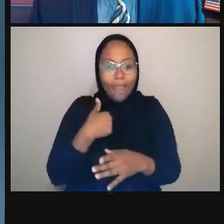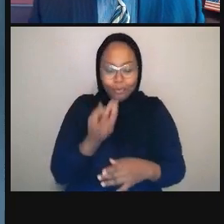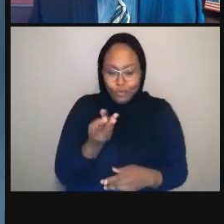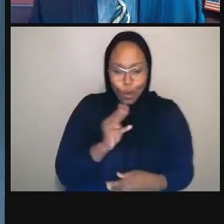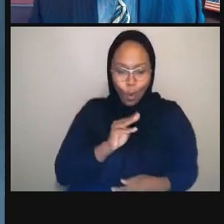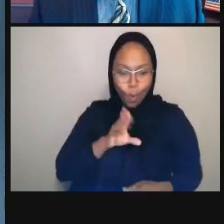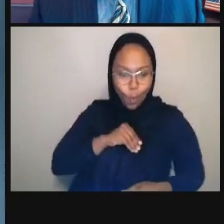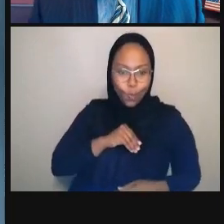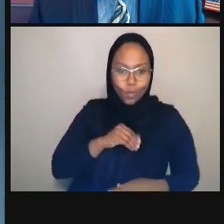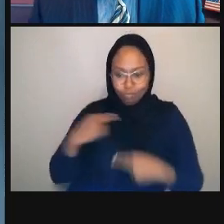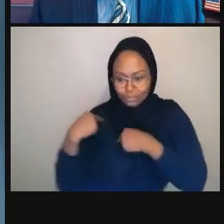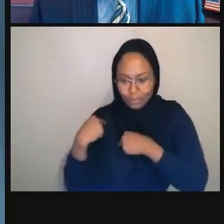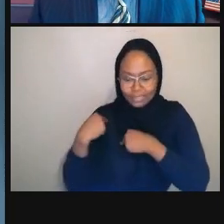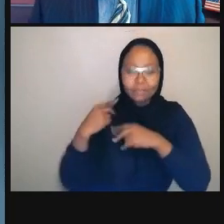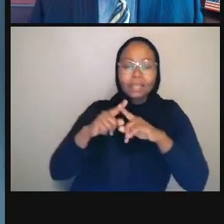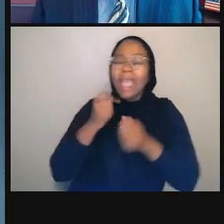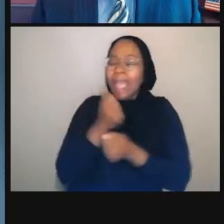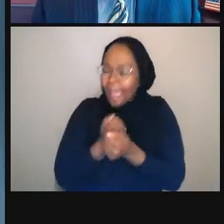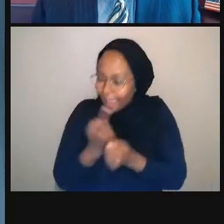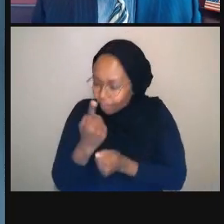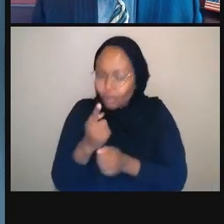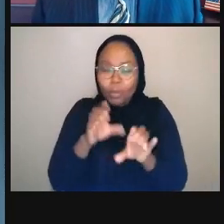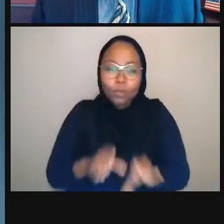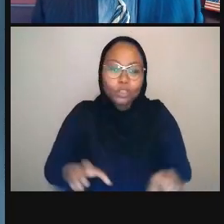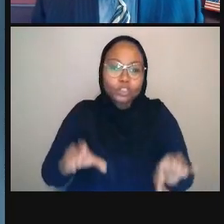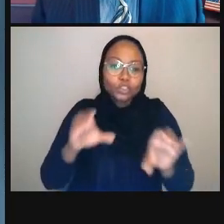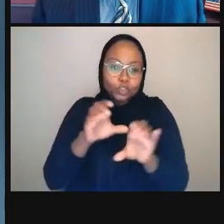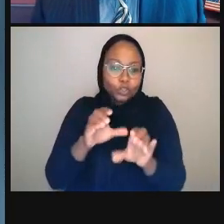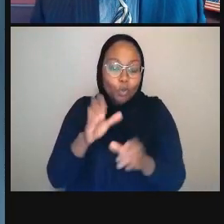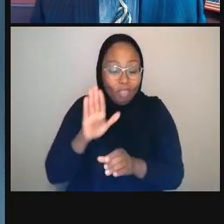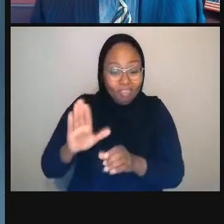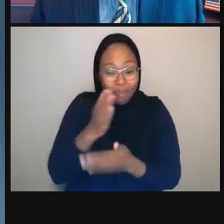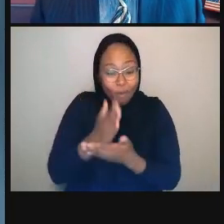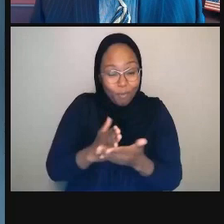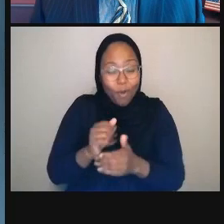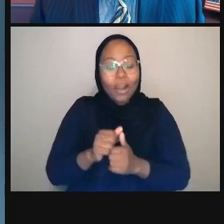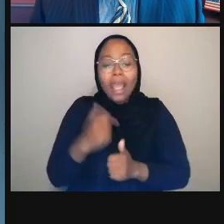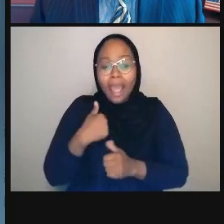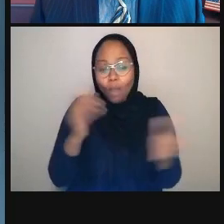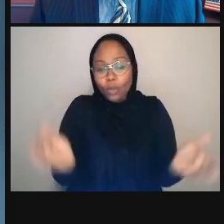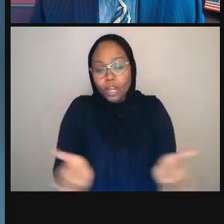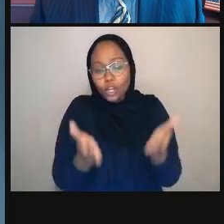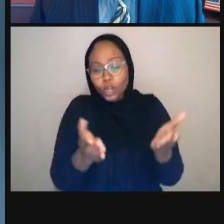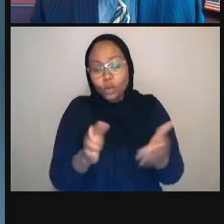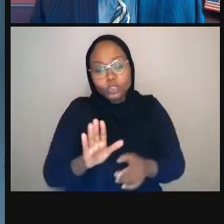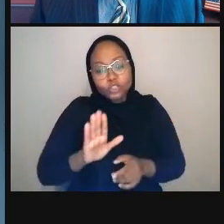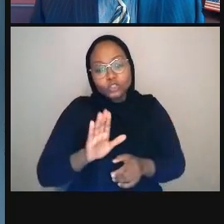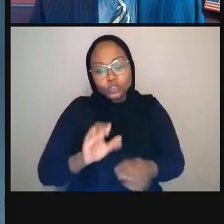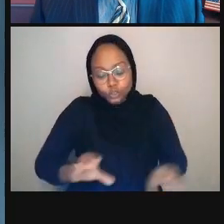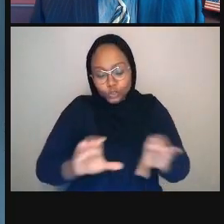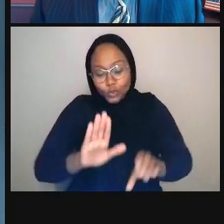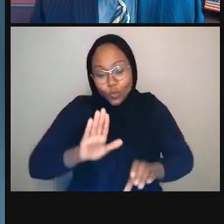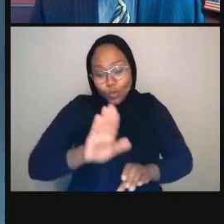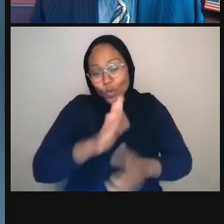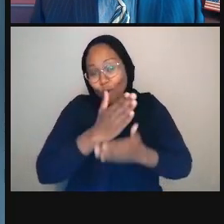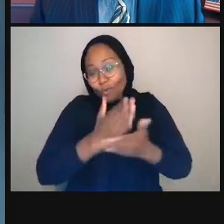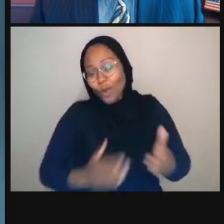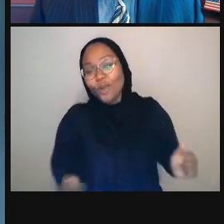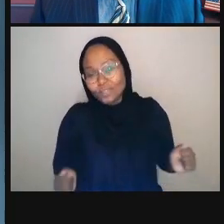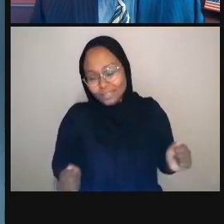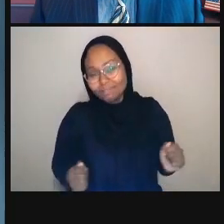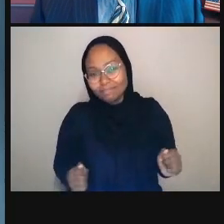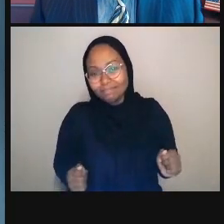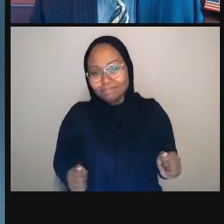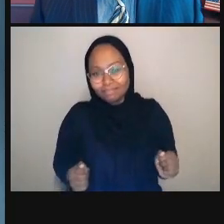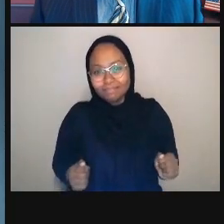responsibility for, but everyone must do their part. So I would encourage them to just do that, to do their part, and understand when we think of